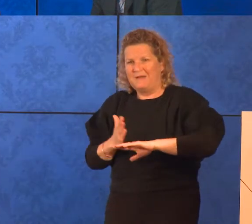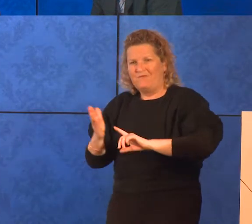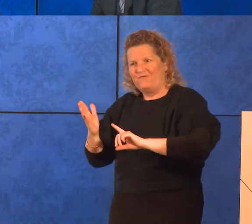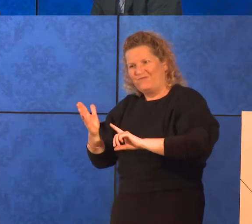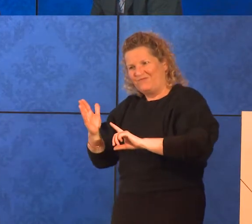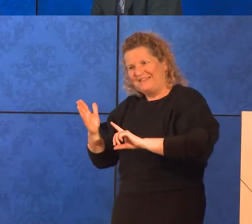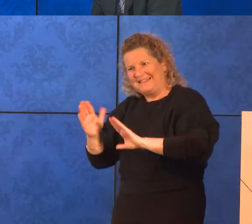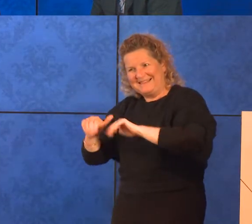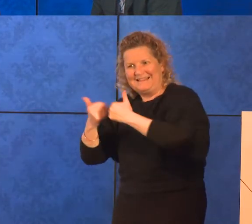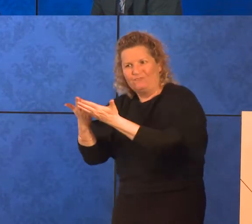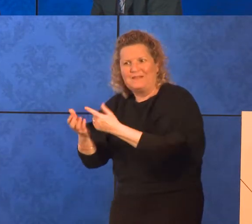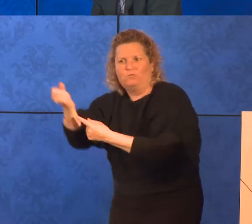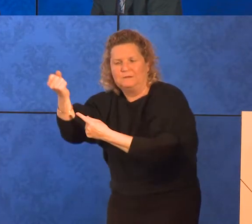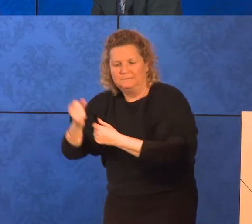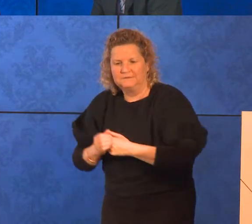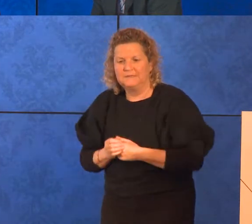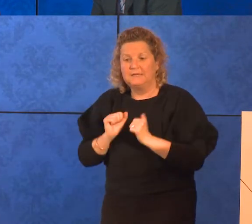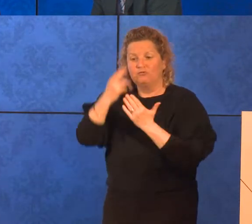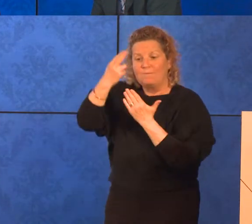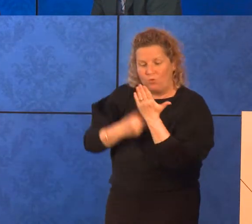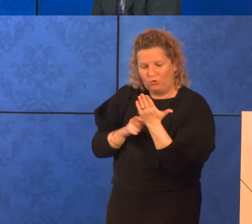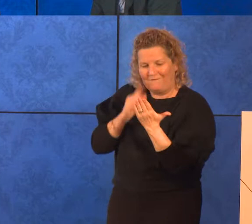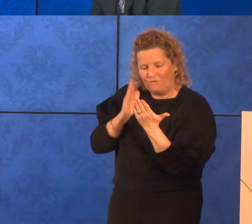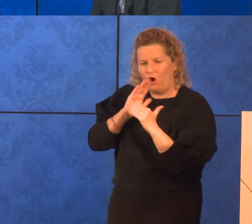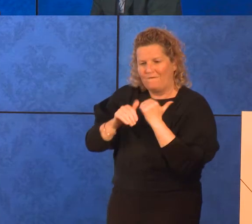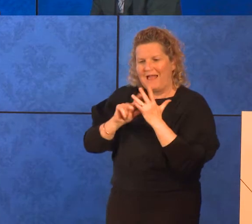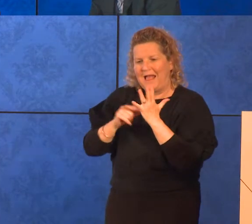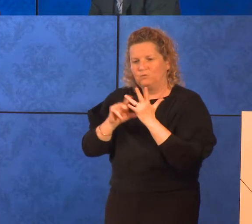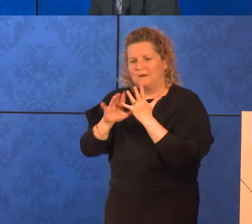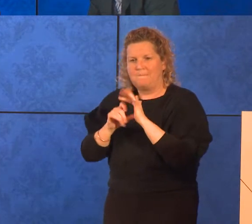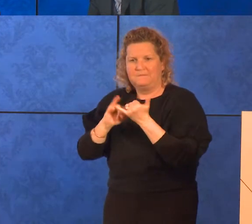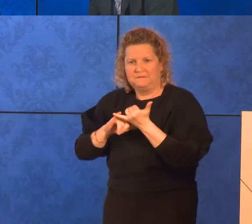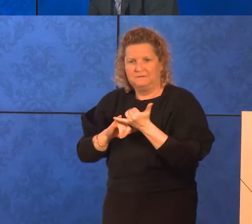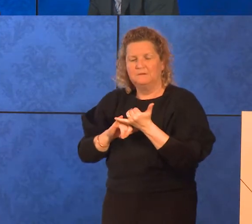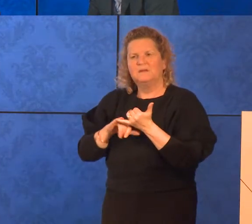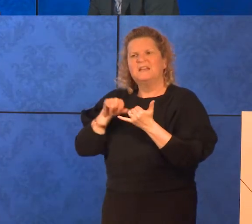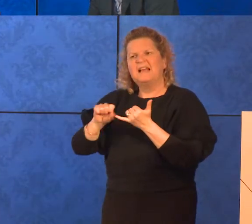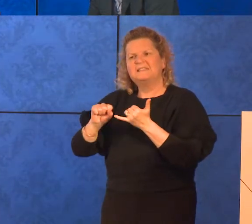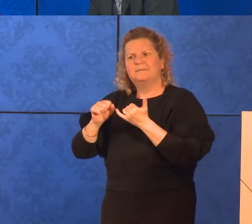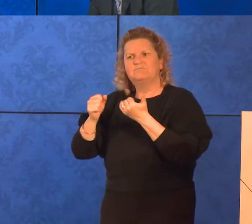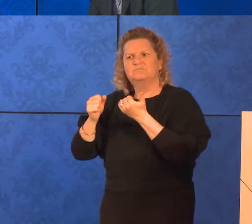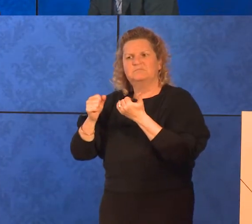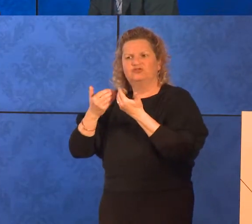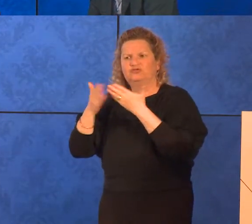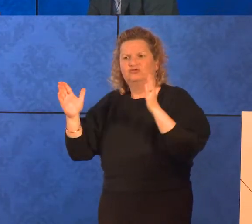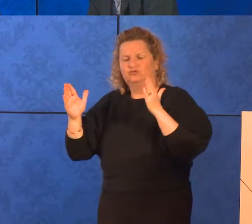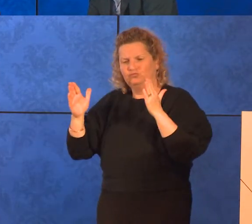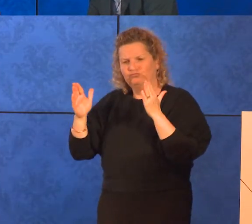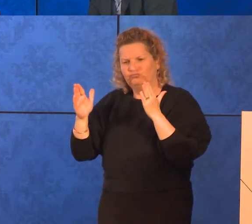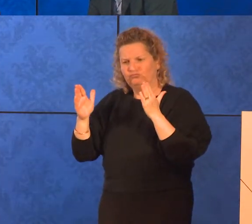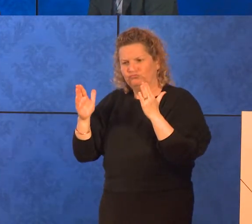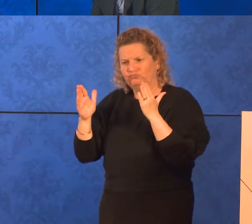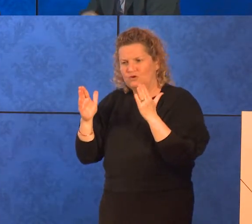report was very much focused on outcomes. And in fact, he made some overarching recommendations about the way in which laws are written, and he